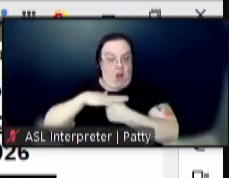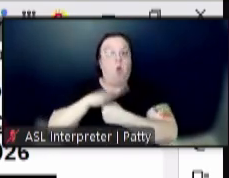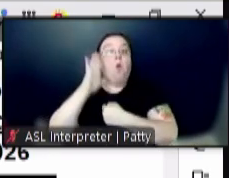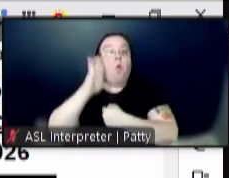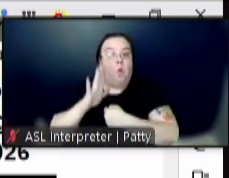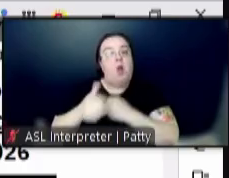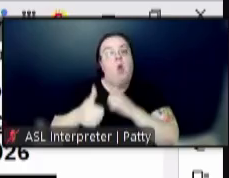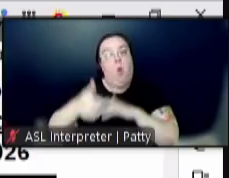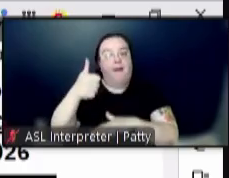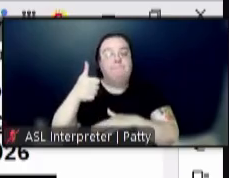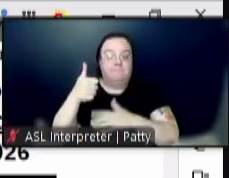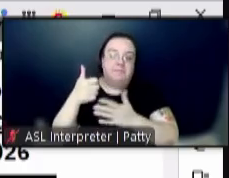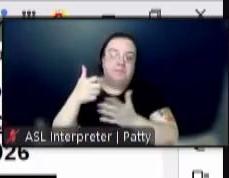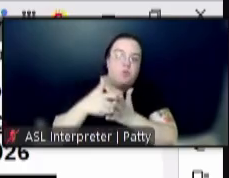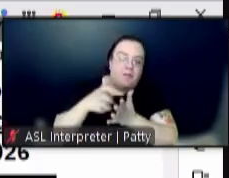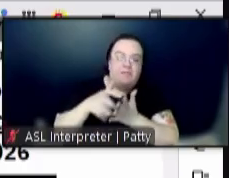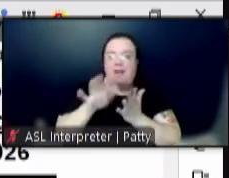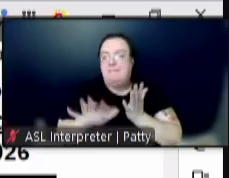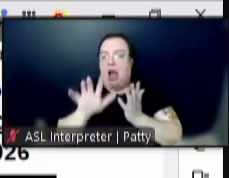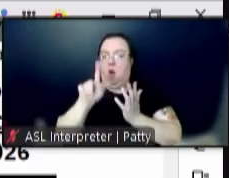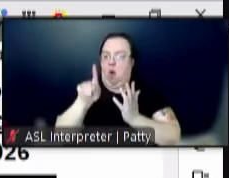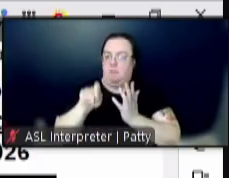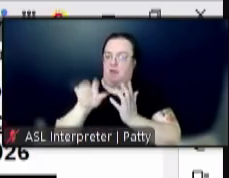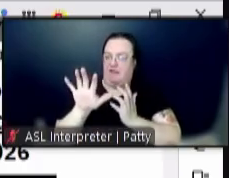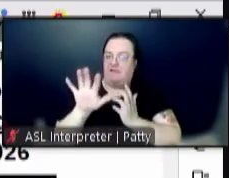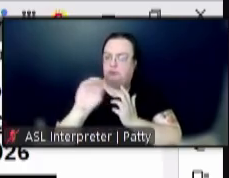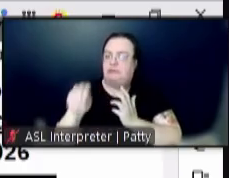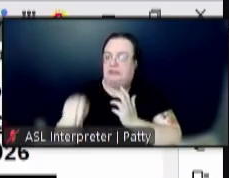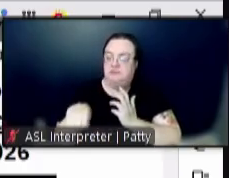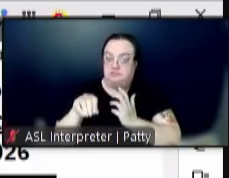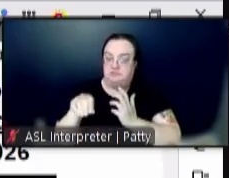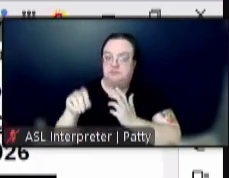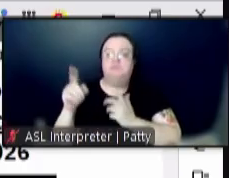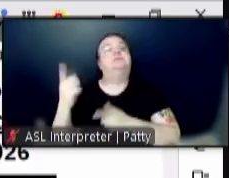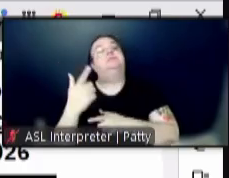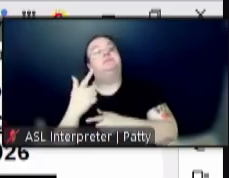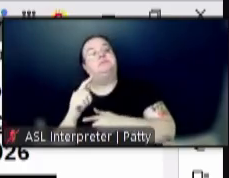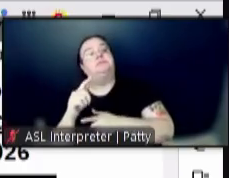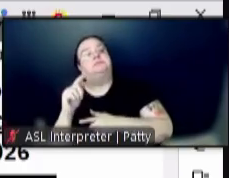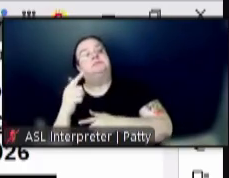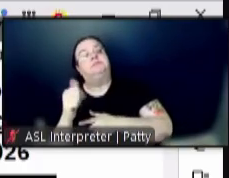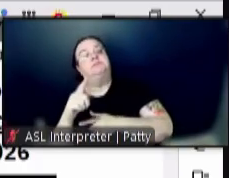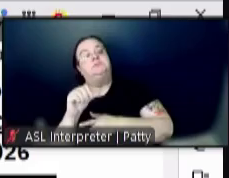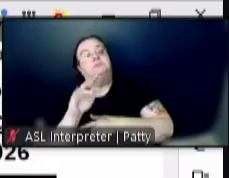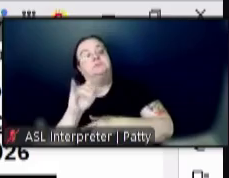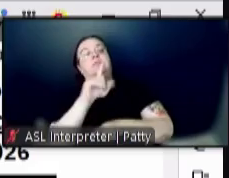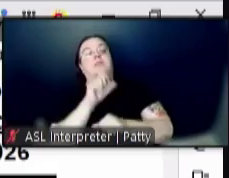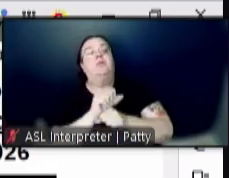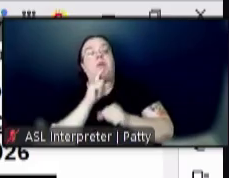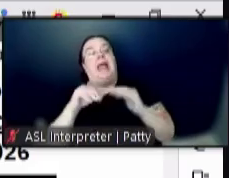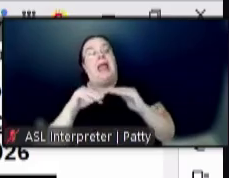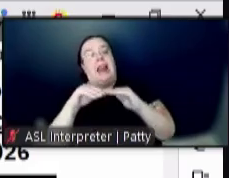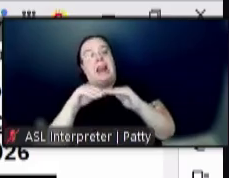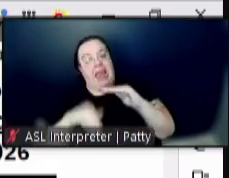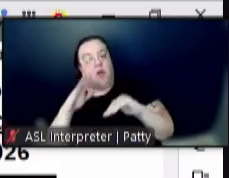up roughly 1.5%. Correct. Well, it's actually lower than what the projection was, but yes,